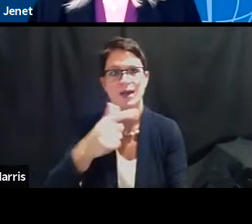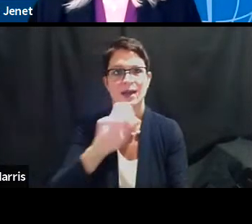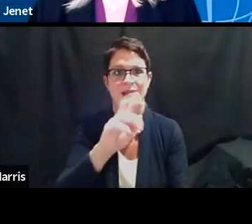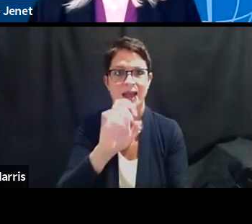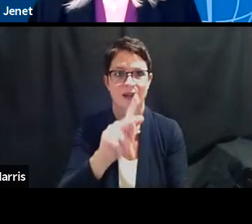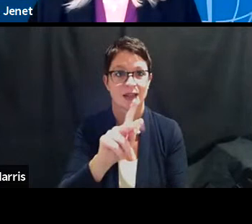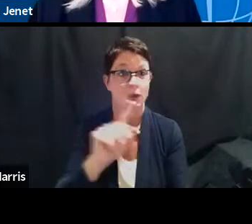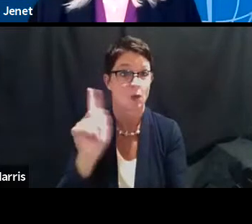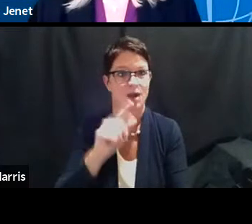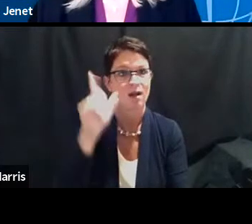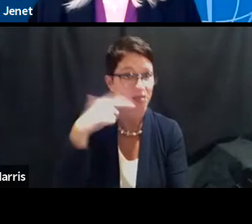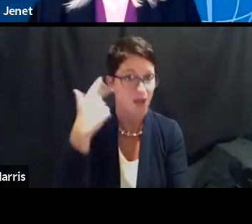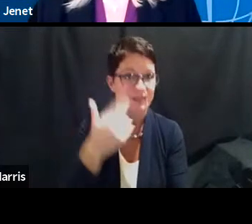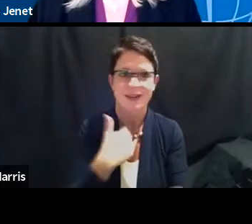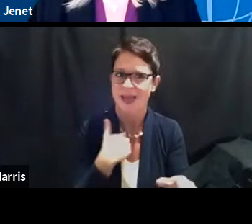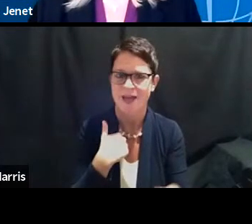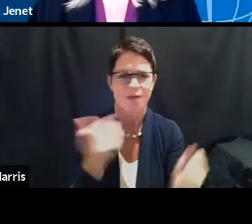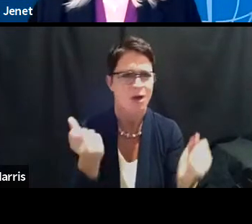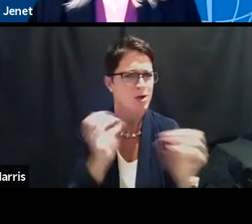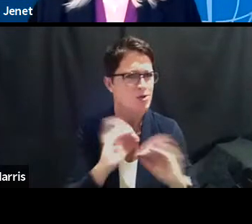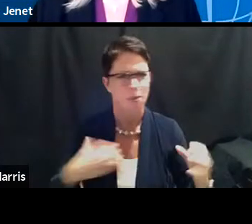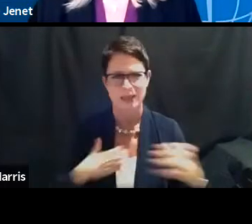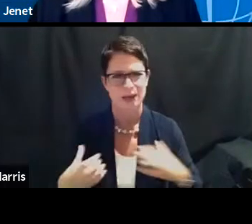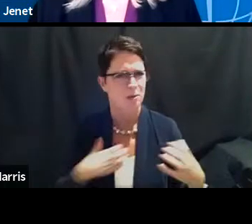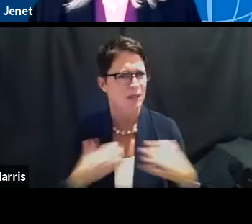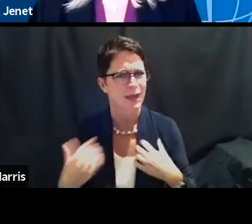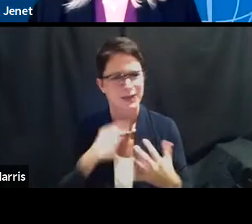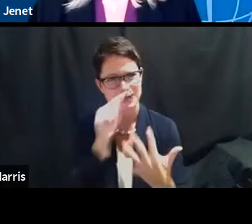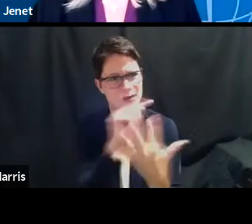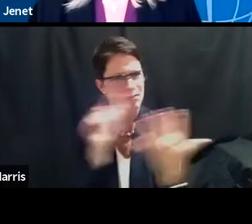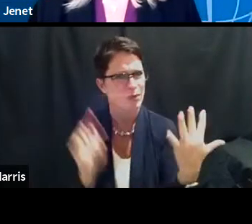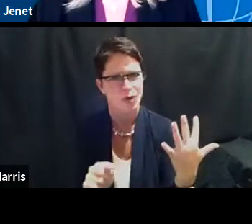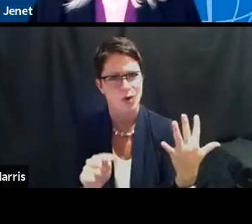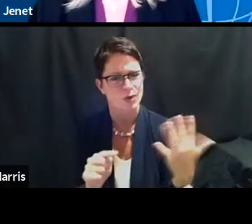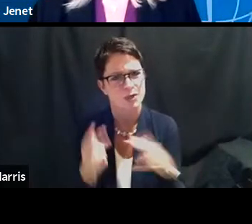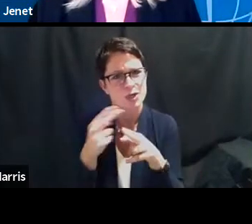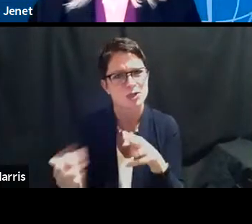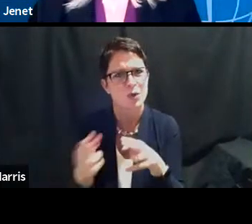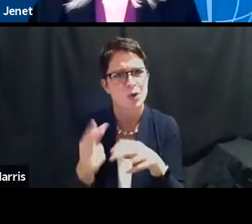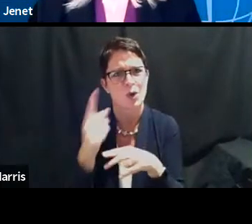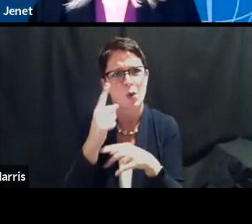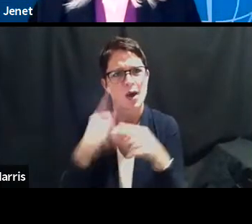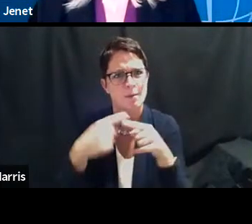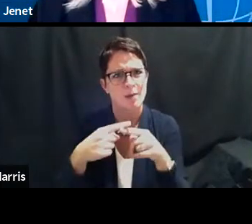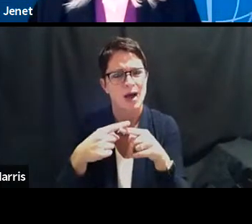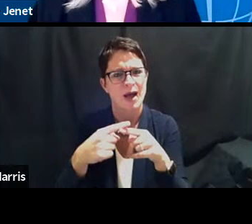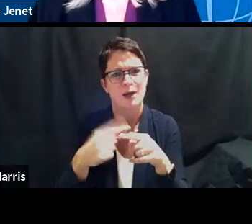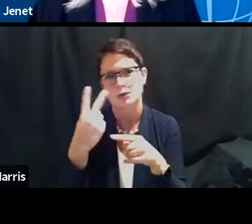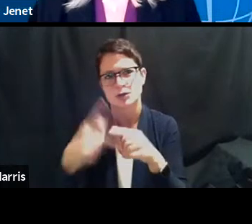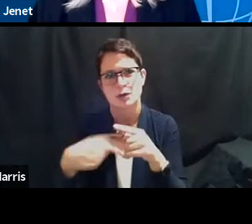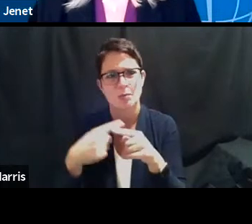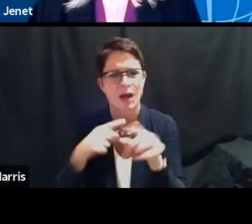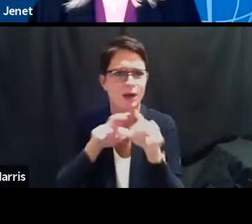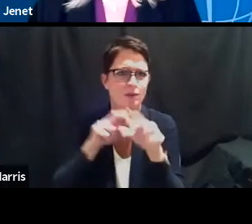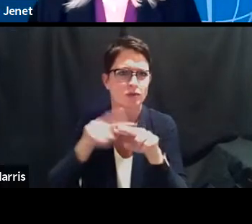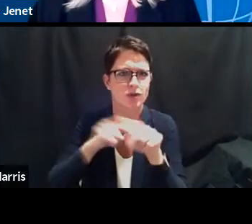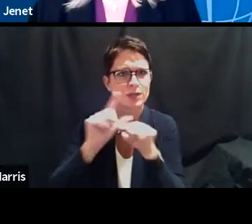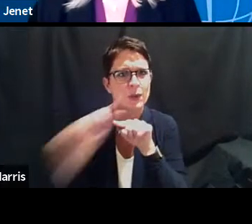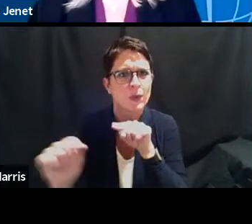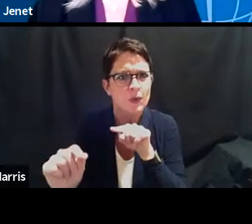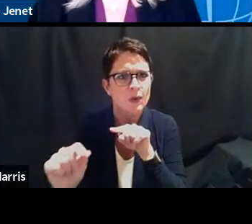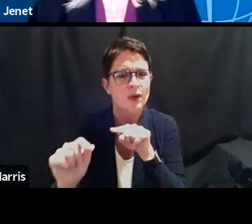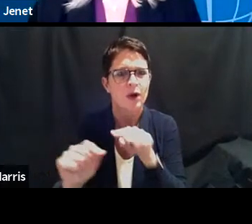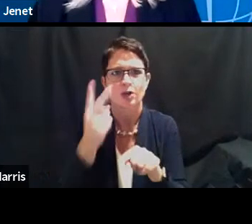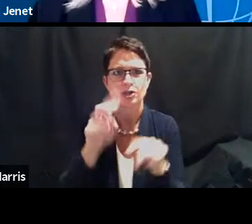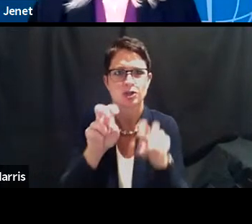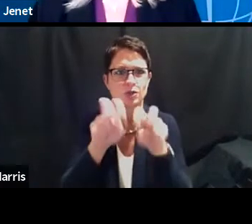London. Nobody complains that those short 1 to 2 mile long trains are